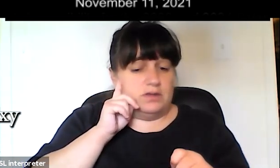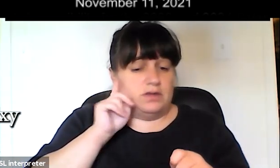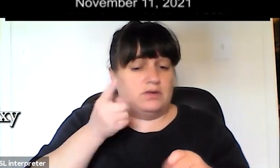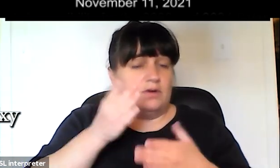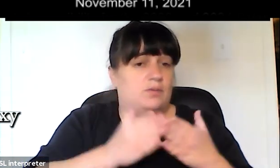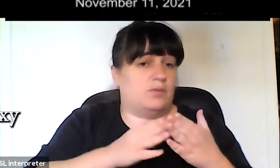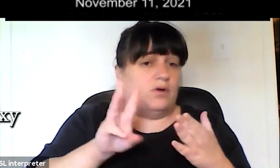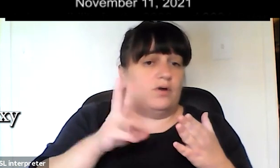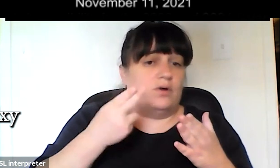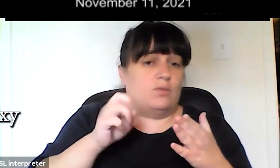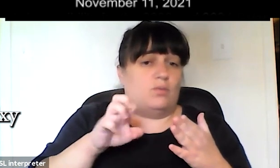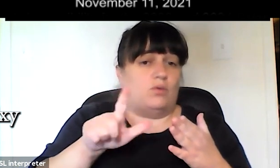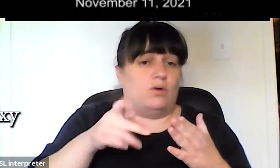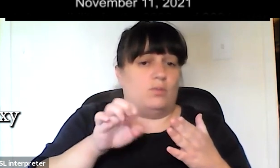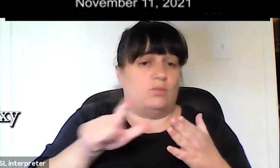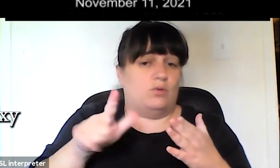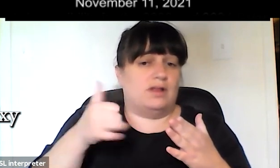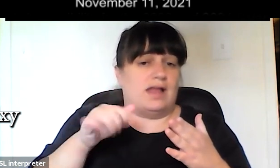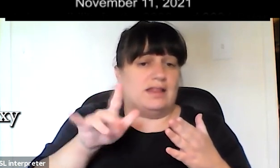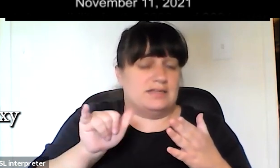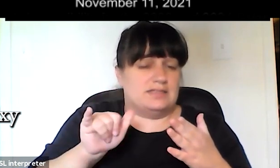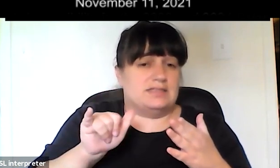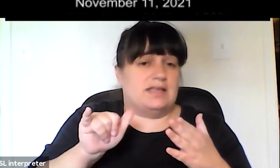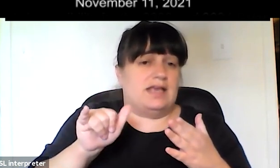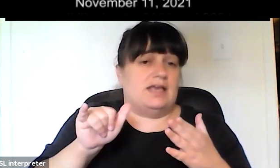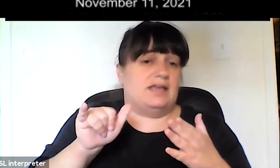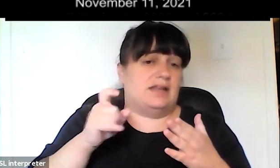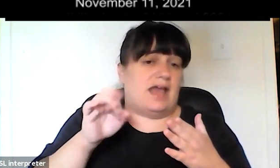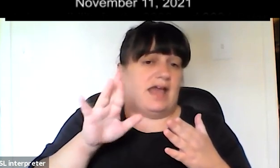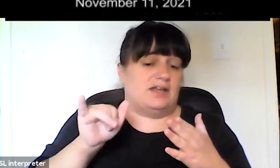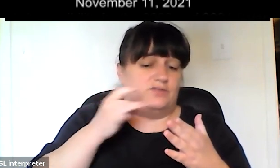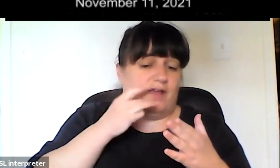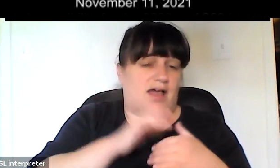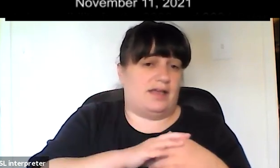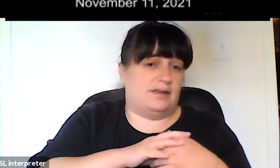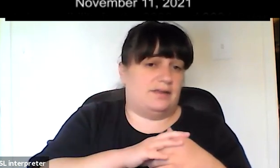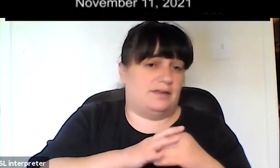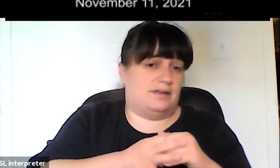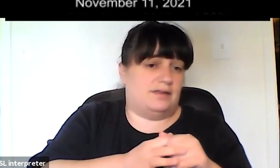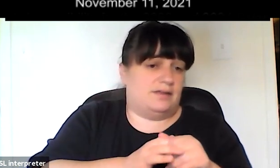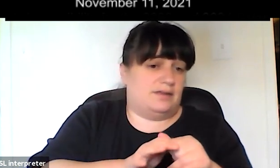Whirlpool galaxy in X-ray light as it's been sonified. And here we go.